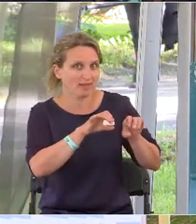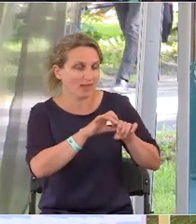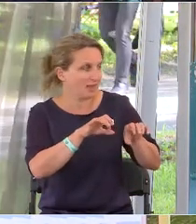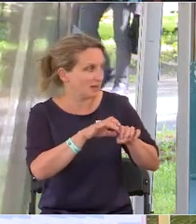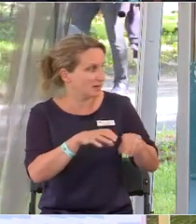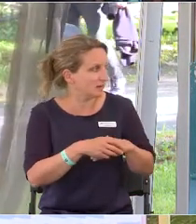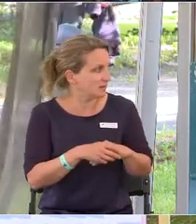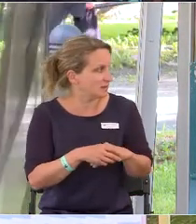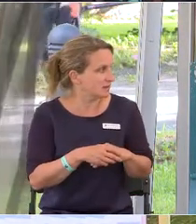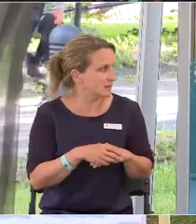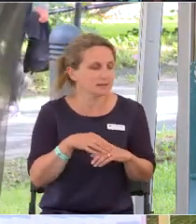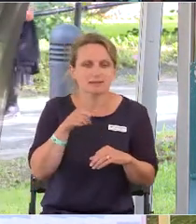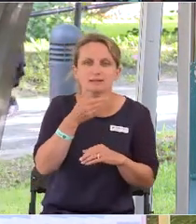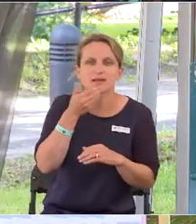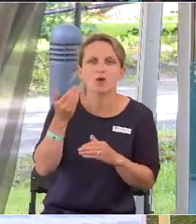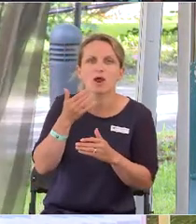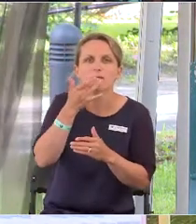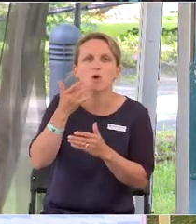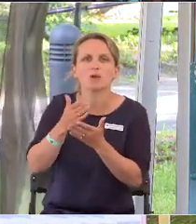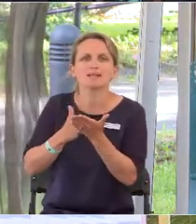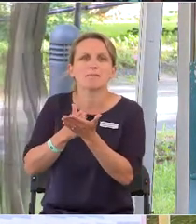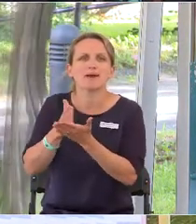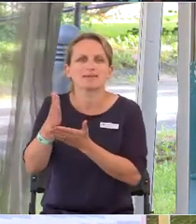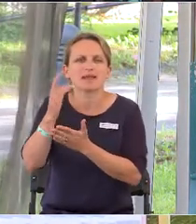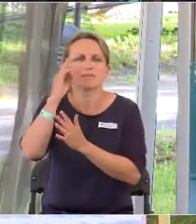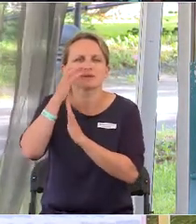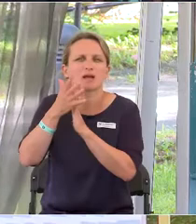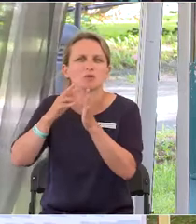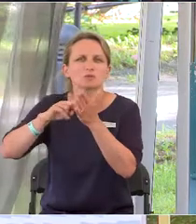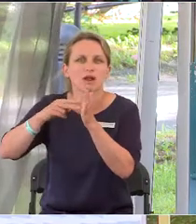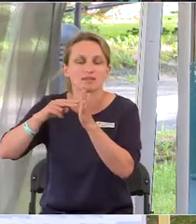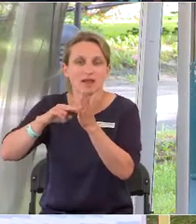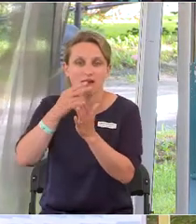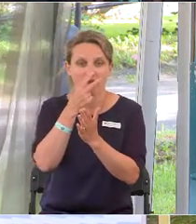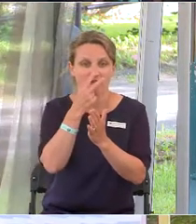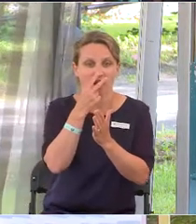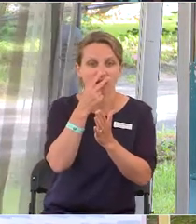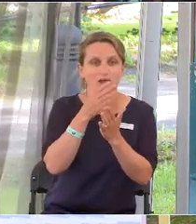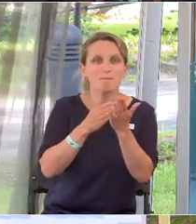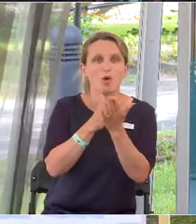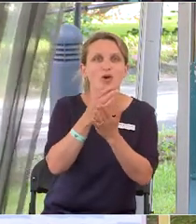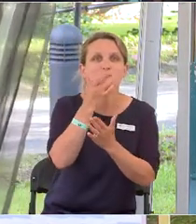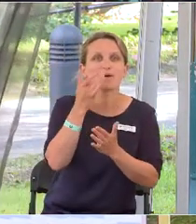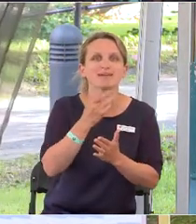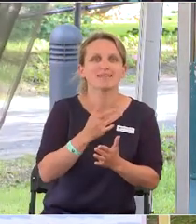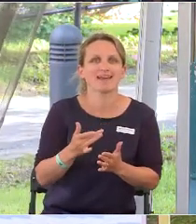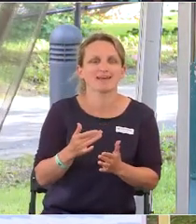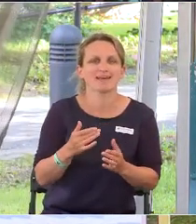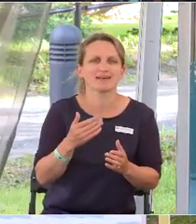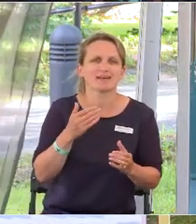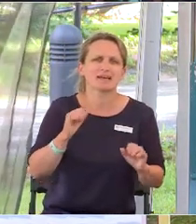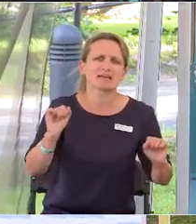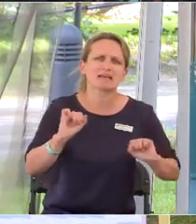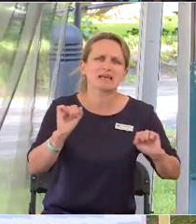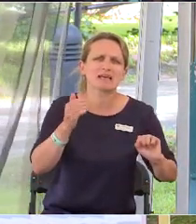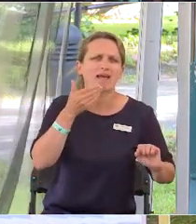They're not political parties, so I understand the strategy. It's just that if you look from a political party perspective, it's much faster and easier to get the votes the